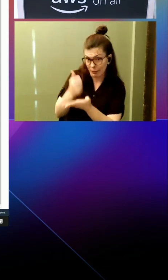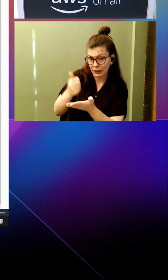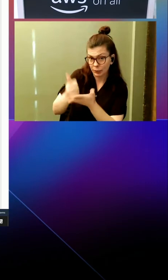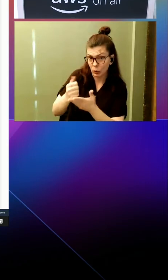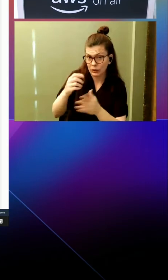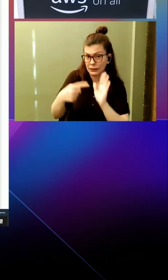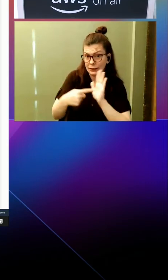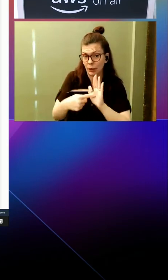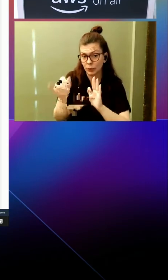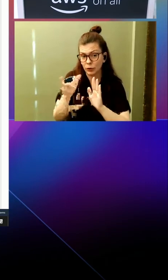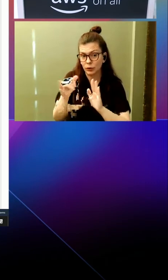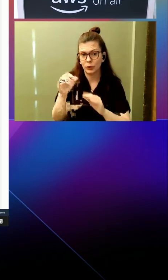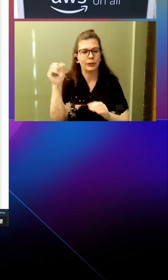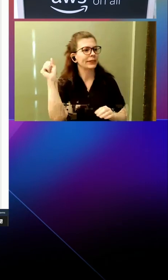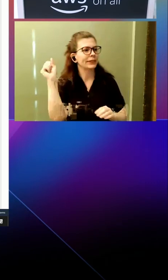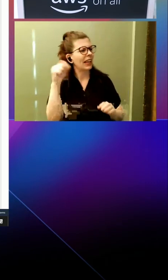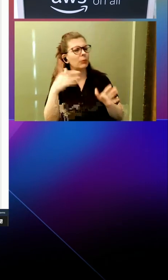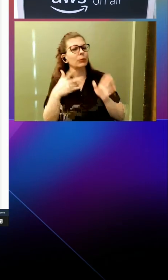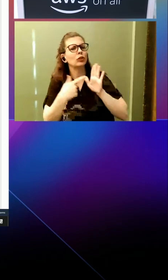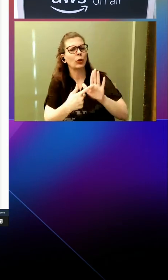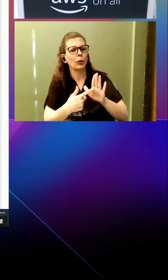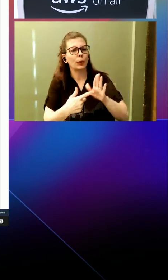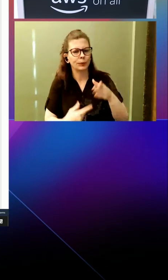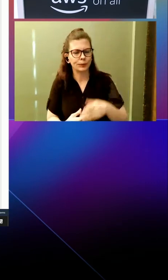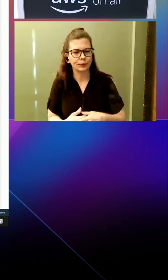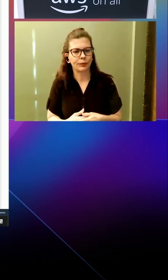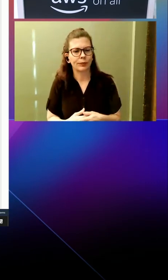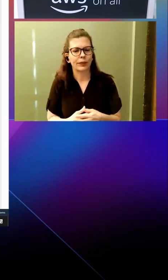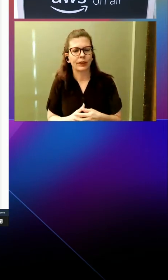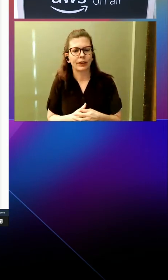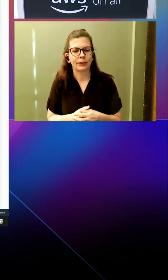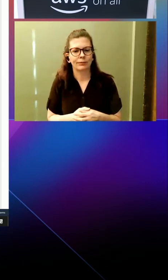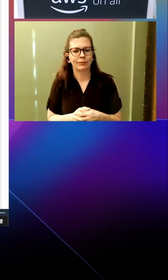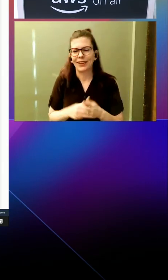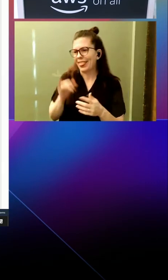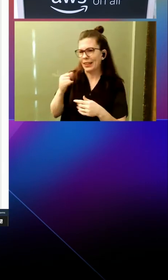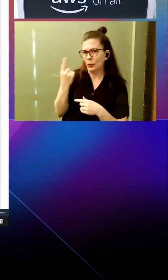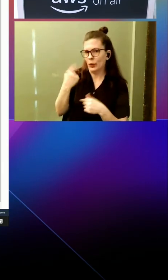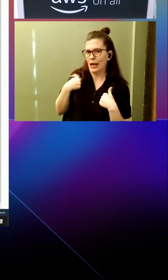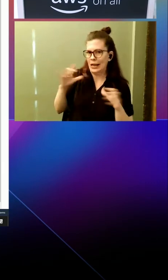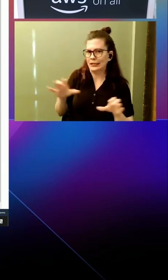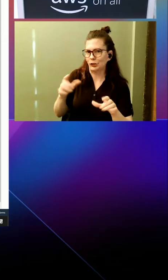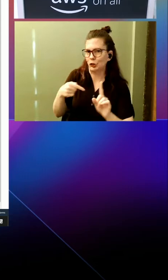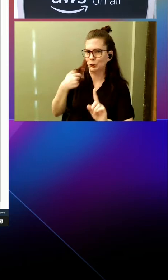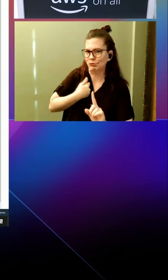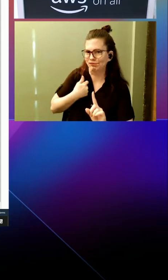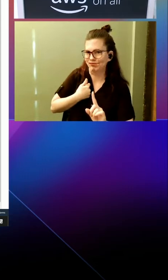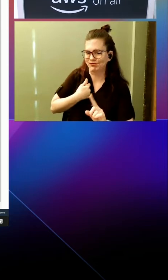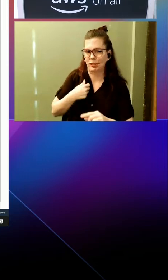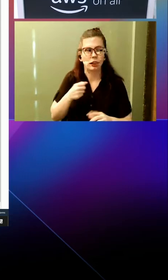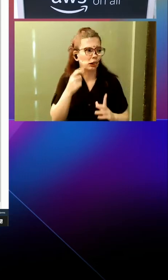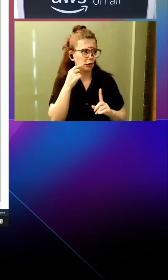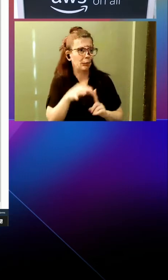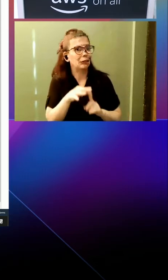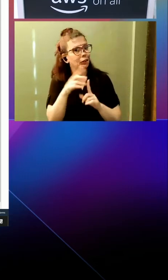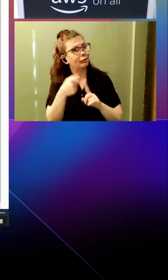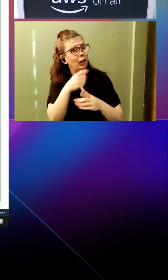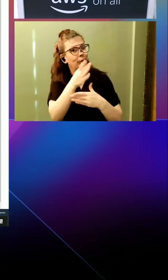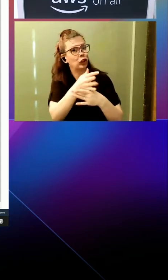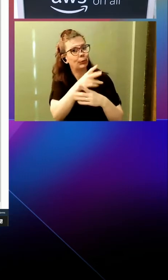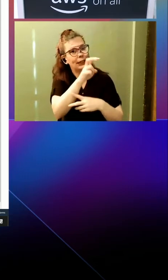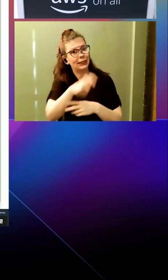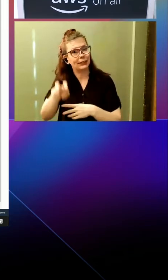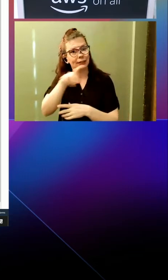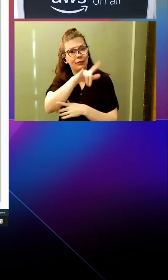me show that. So this is an That's the one I had to do. Yeah, especially if you're coming from Germany. Yeah. There it